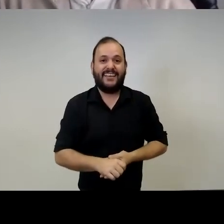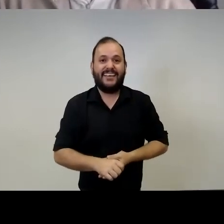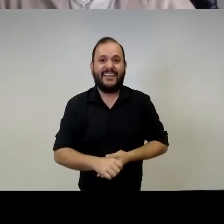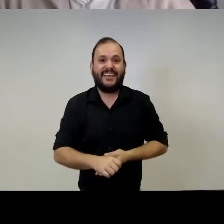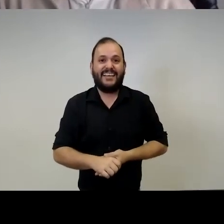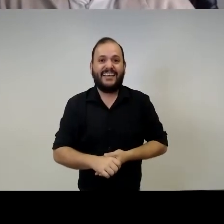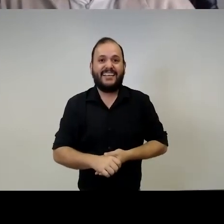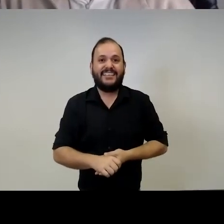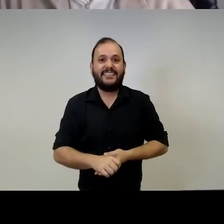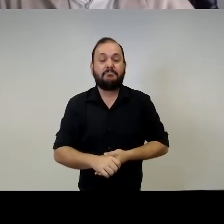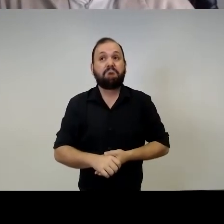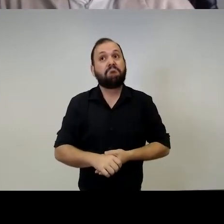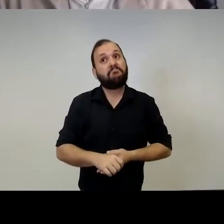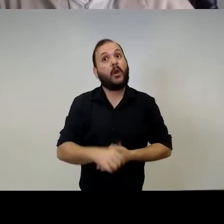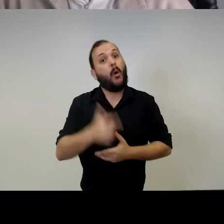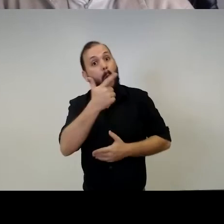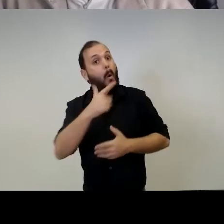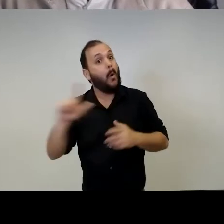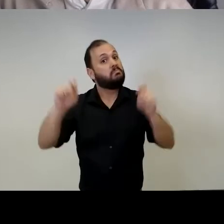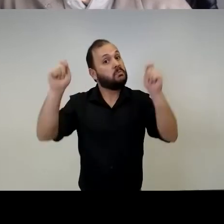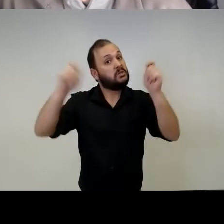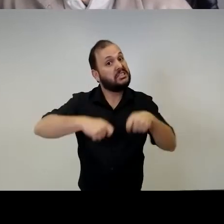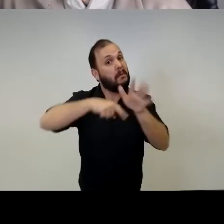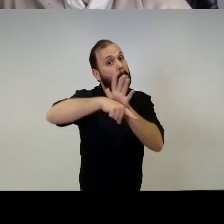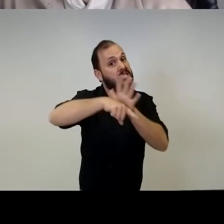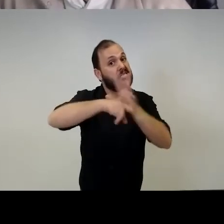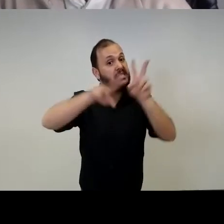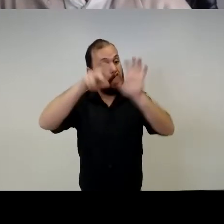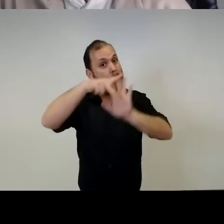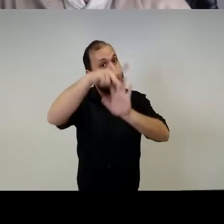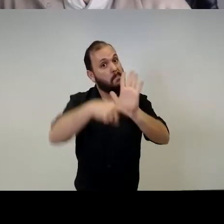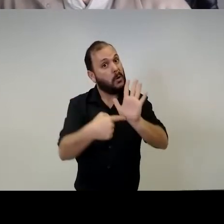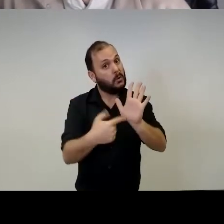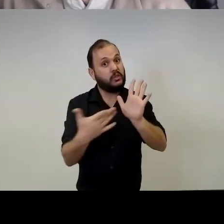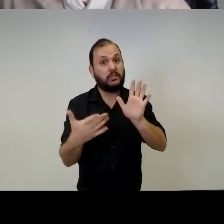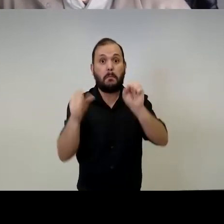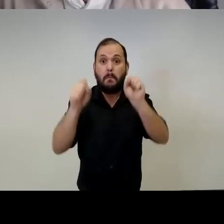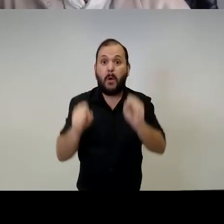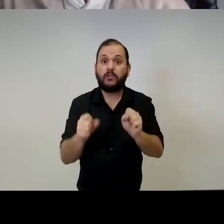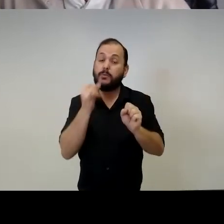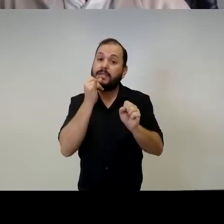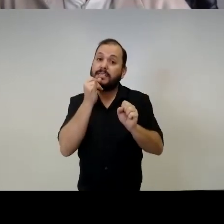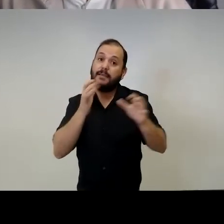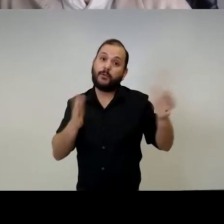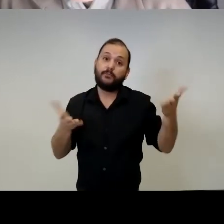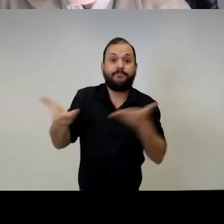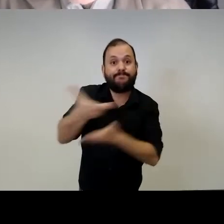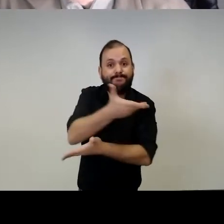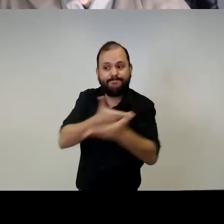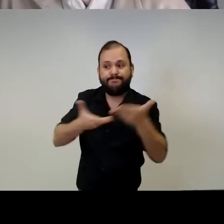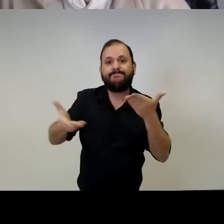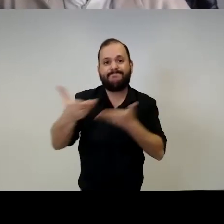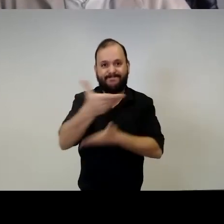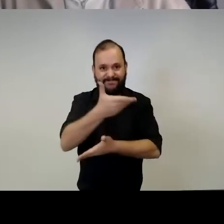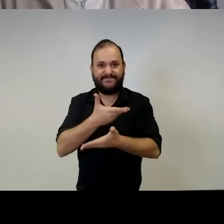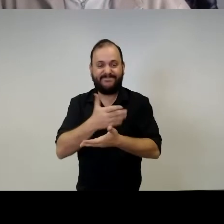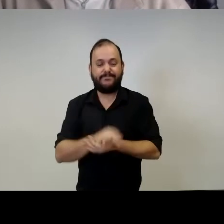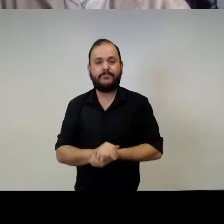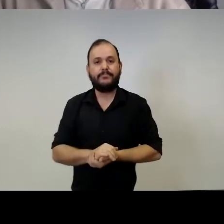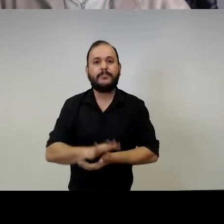Other potential projects in which we could collaborate. Just a few examples. For instance, what kind of